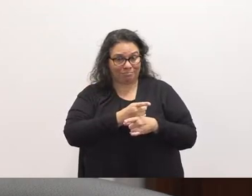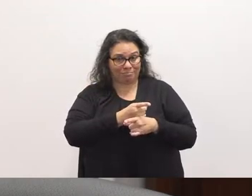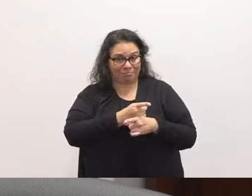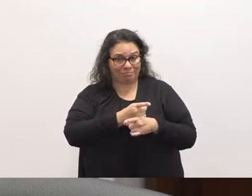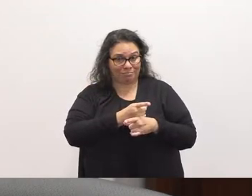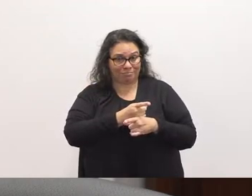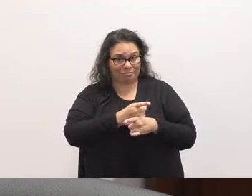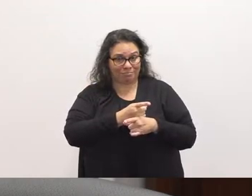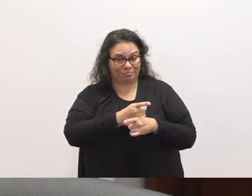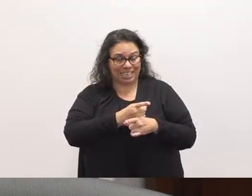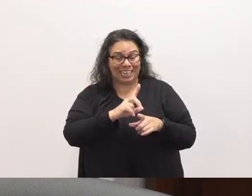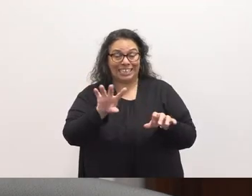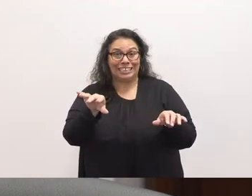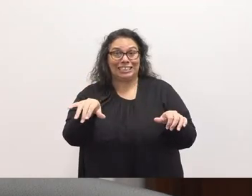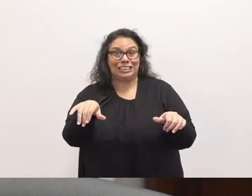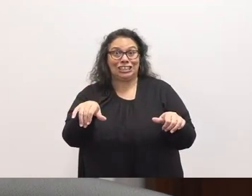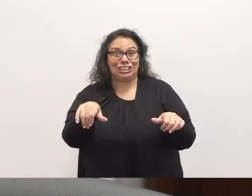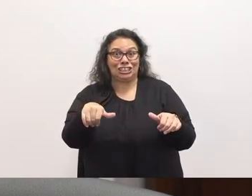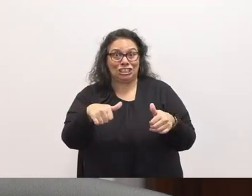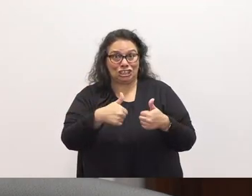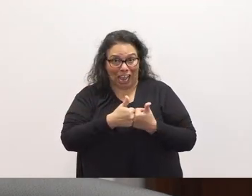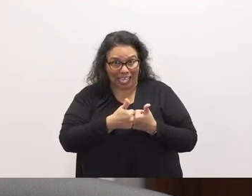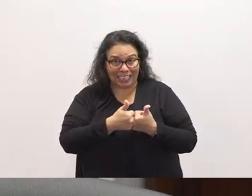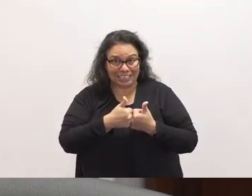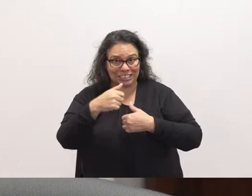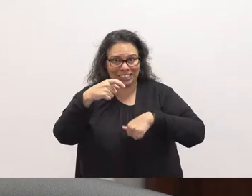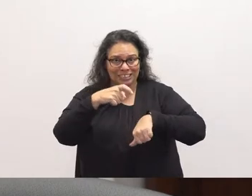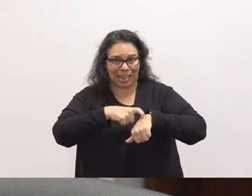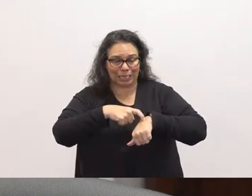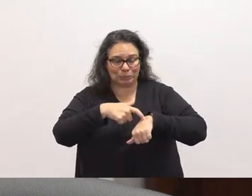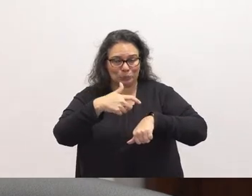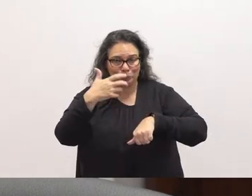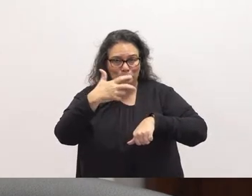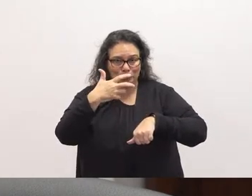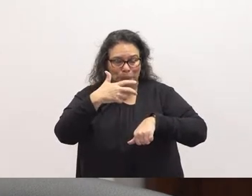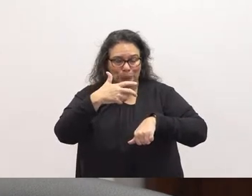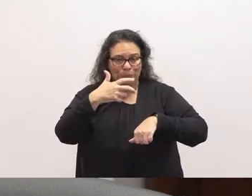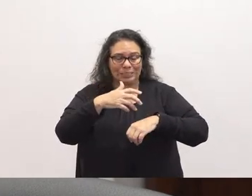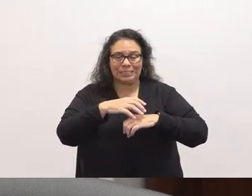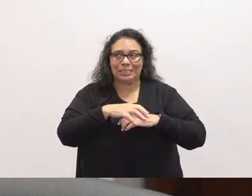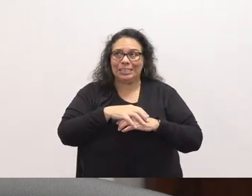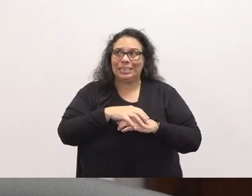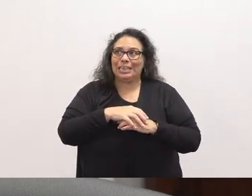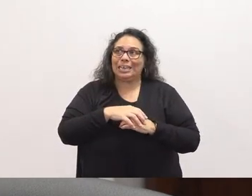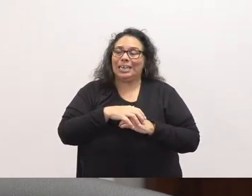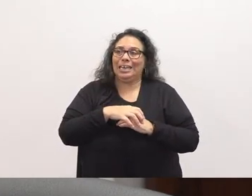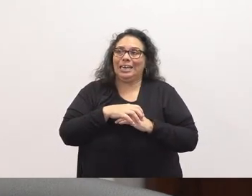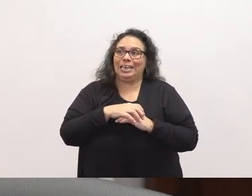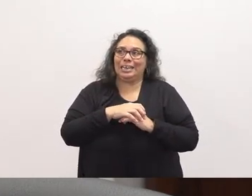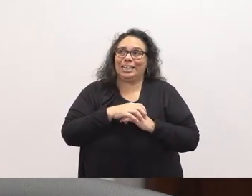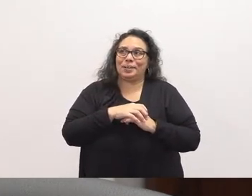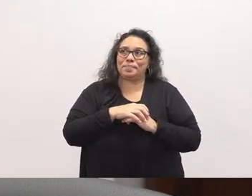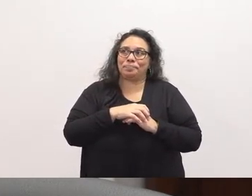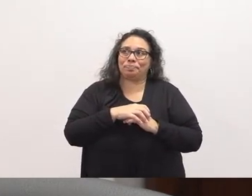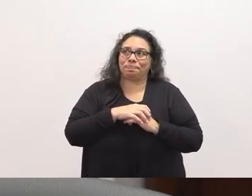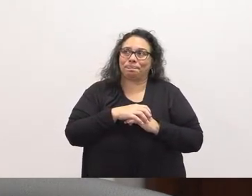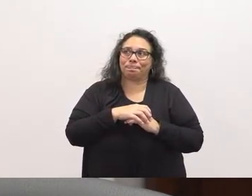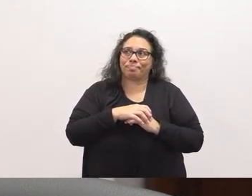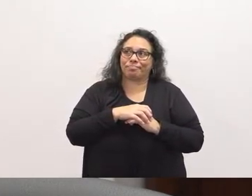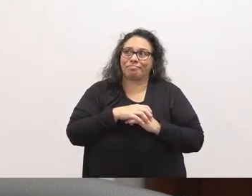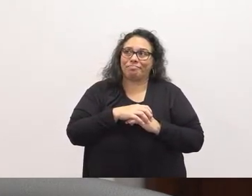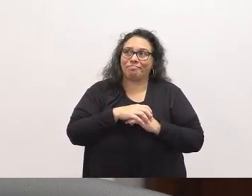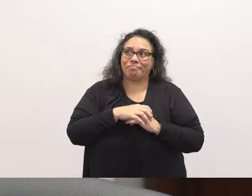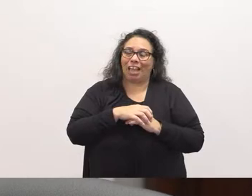Under a very challenging time. All right. So, I do agree that